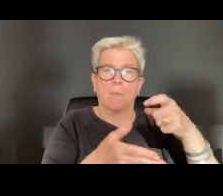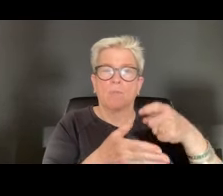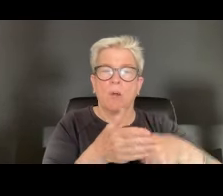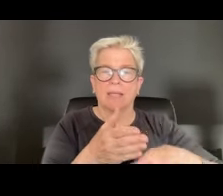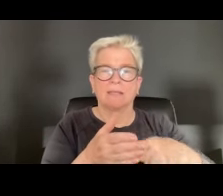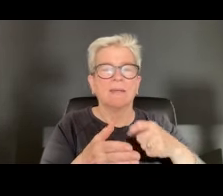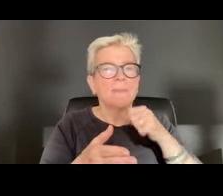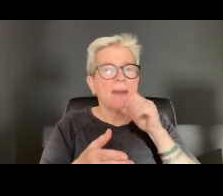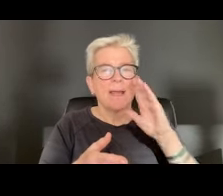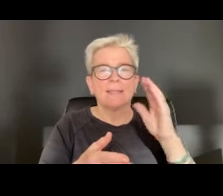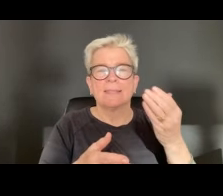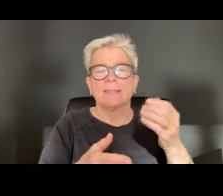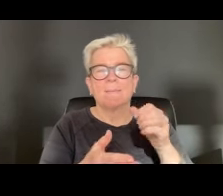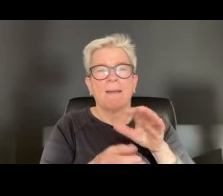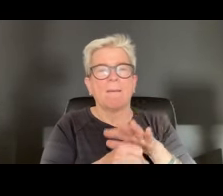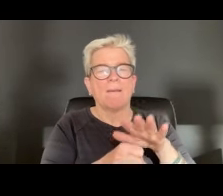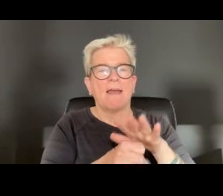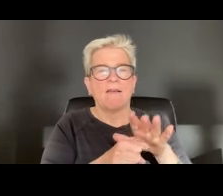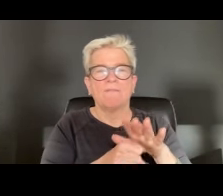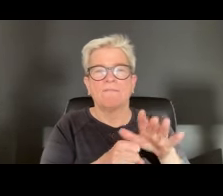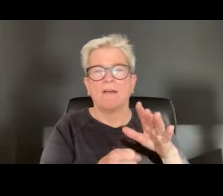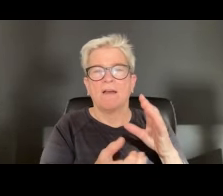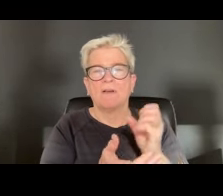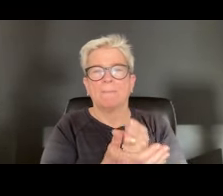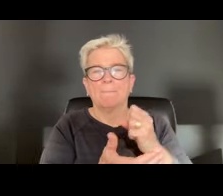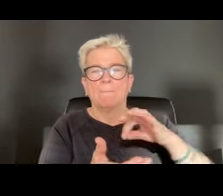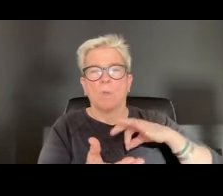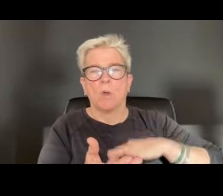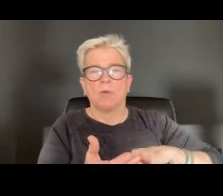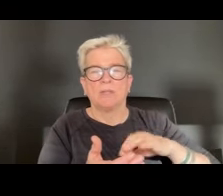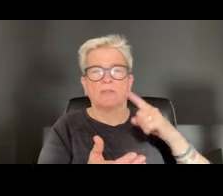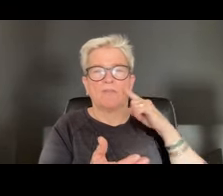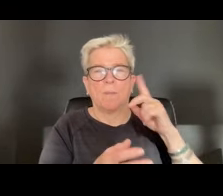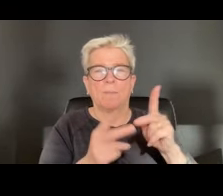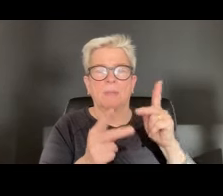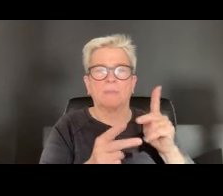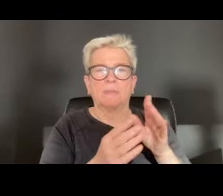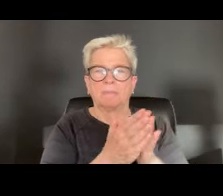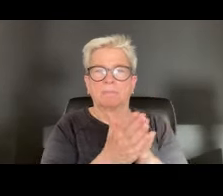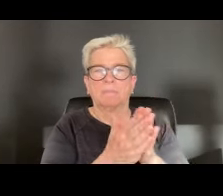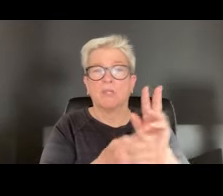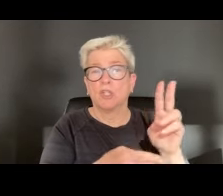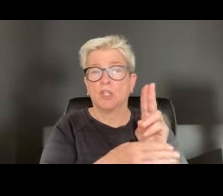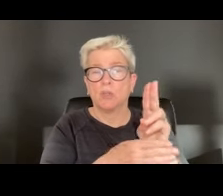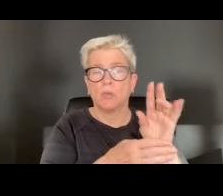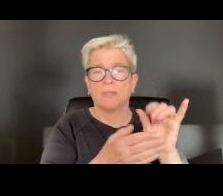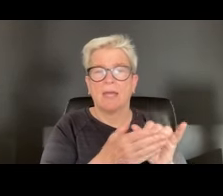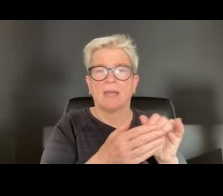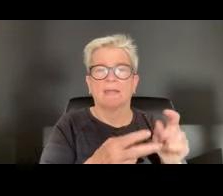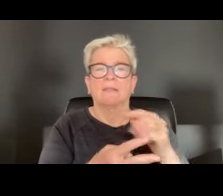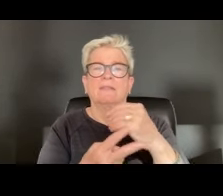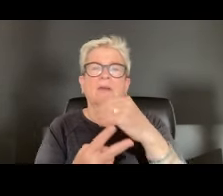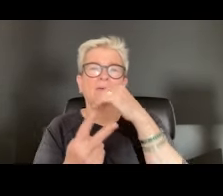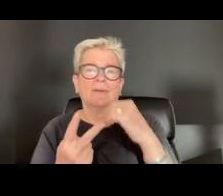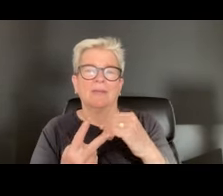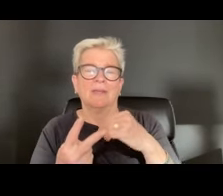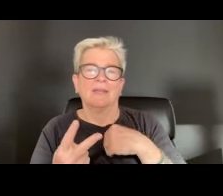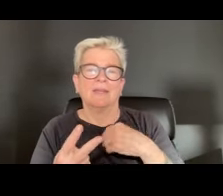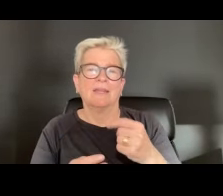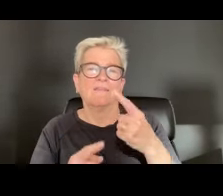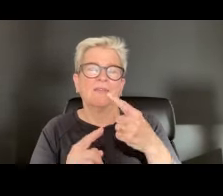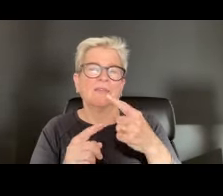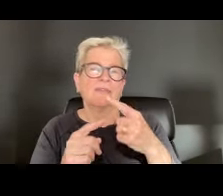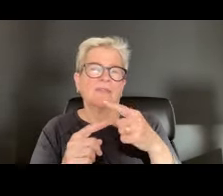that by itself. So we're also proposing a bonus for sites within a 1/4 mile of frequent